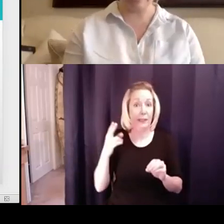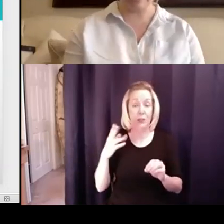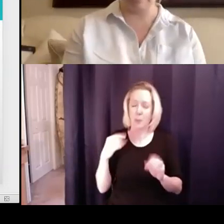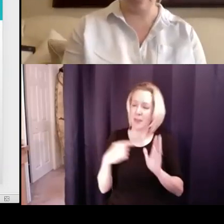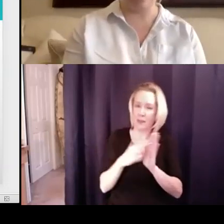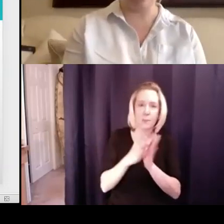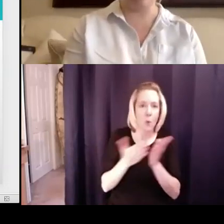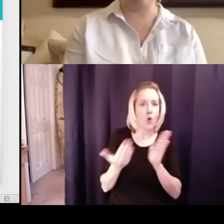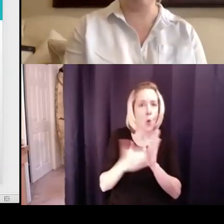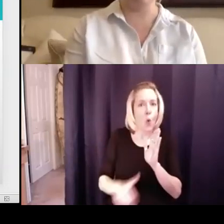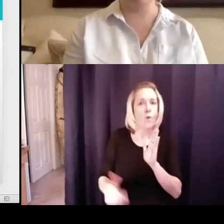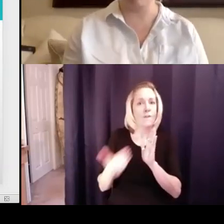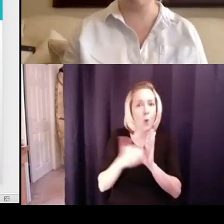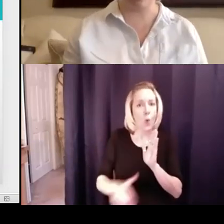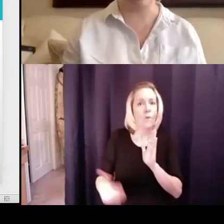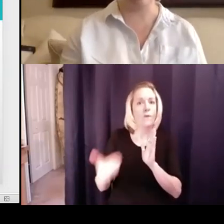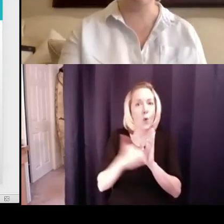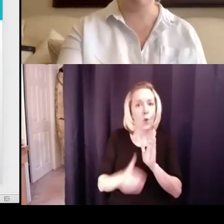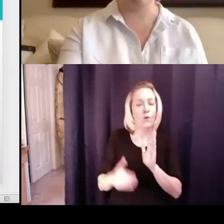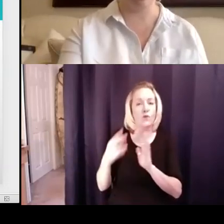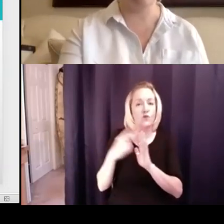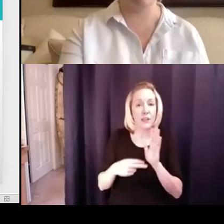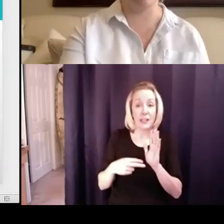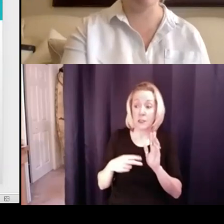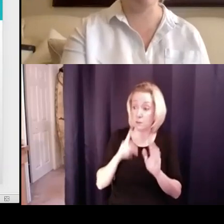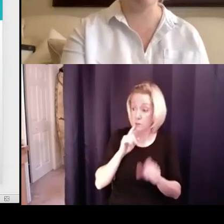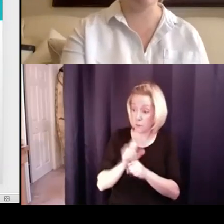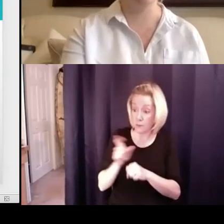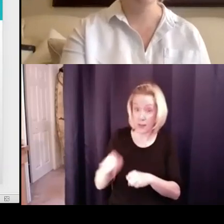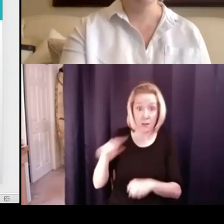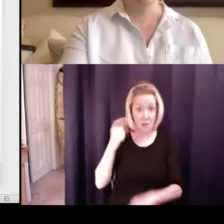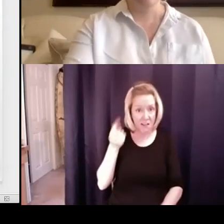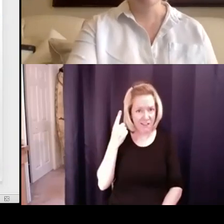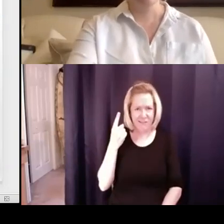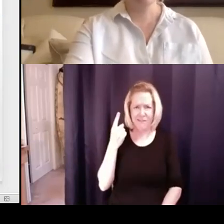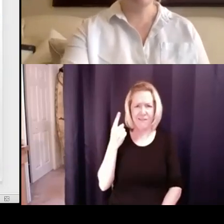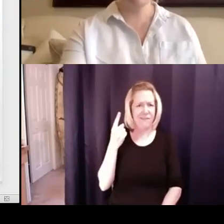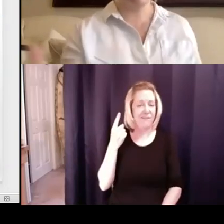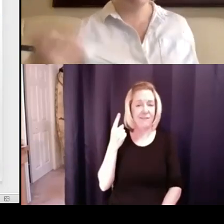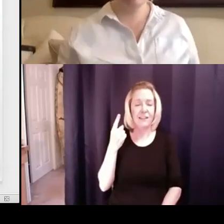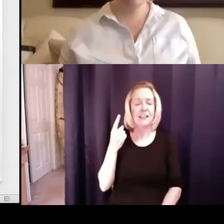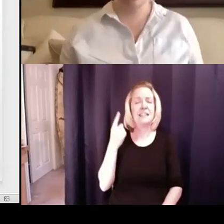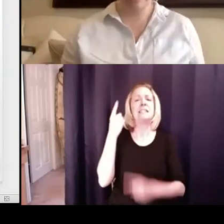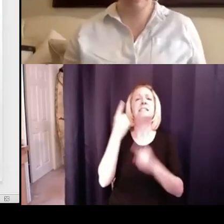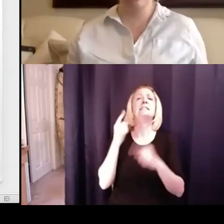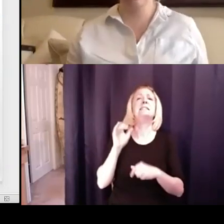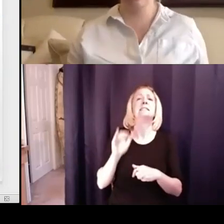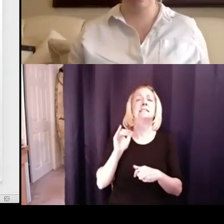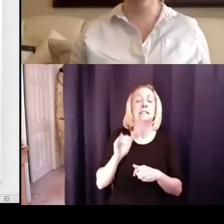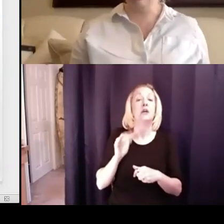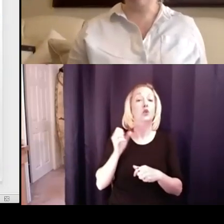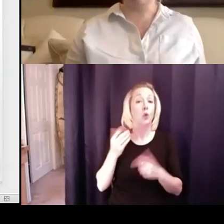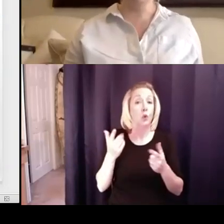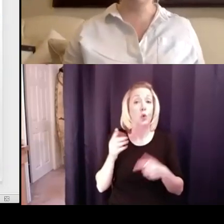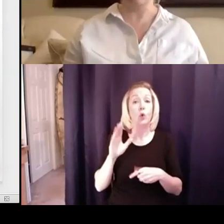And now, are they getting what we're talking about as we read it? So thinking about putting a story box together or